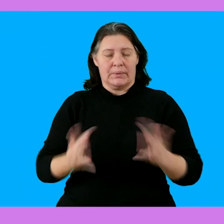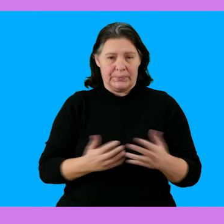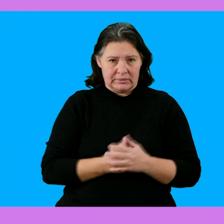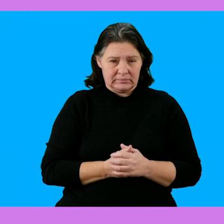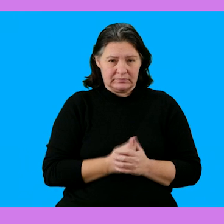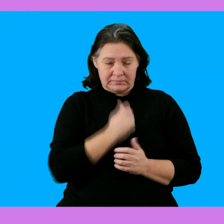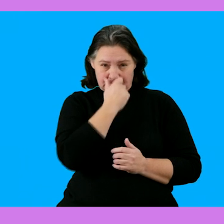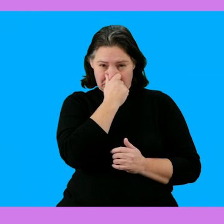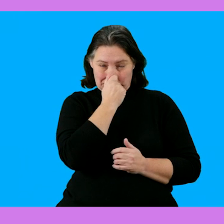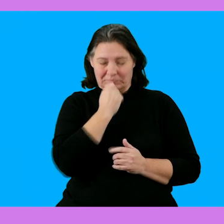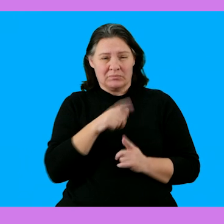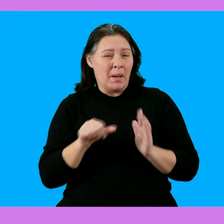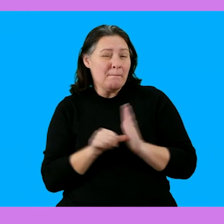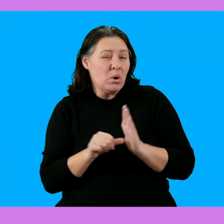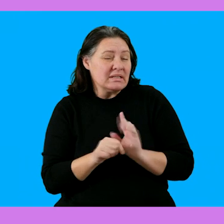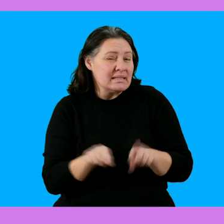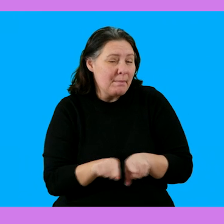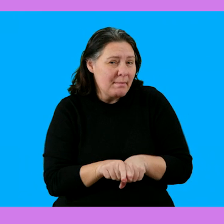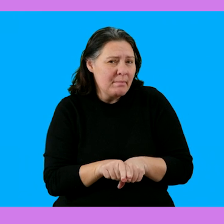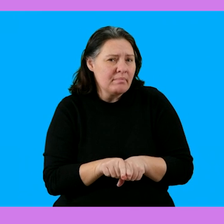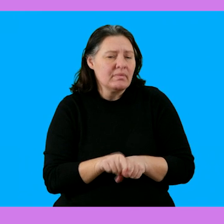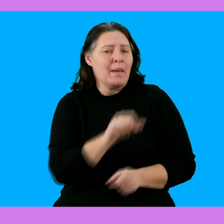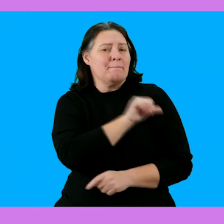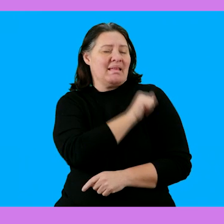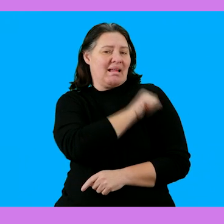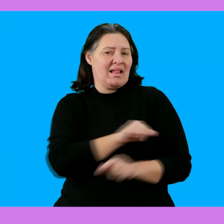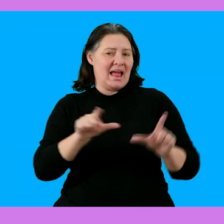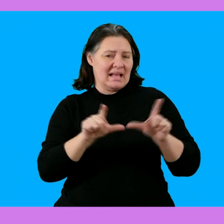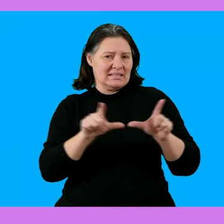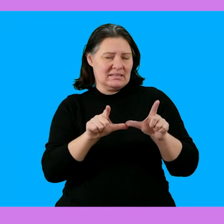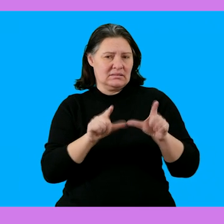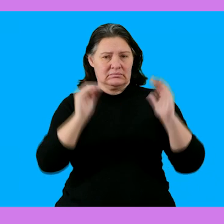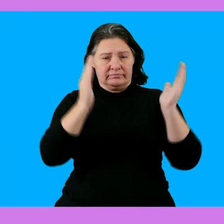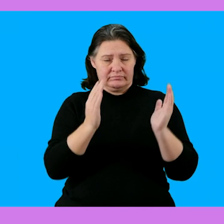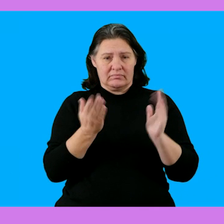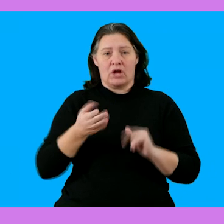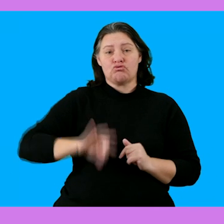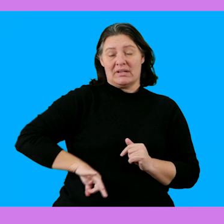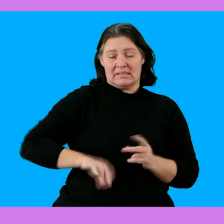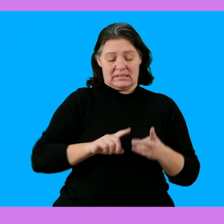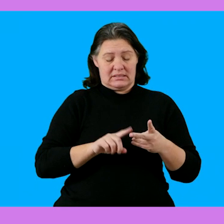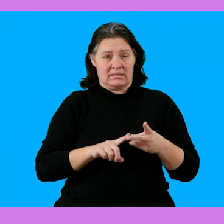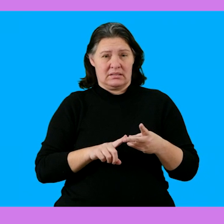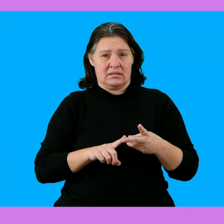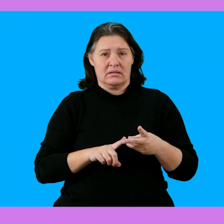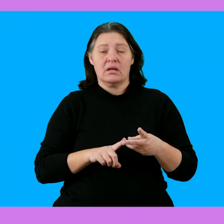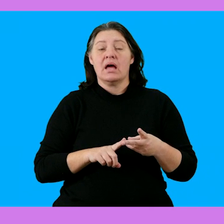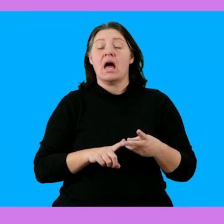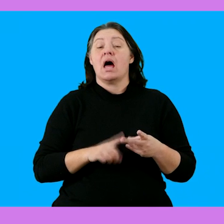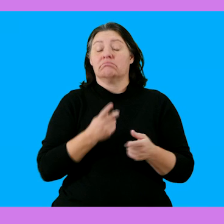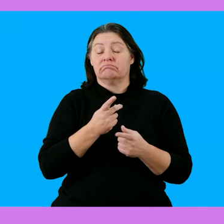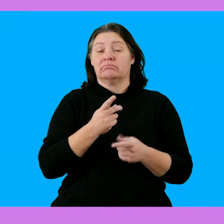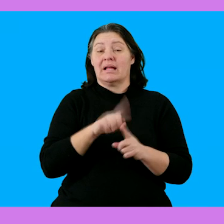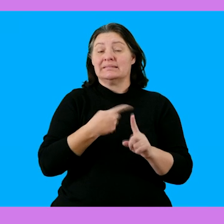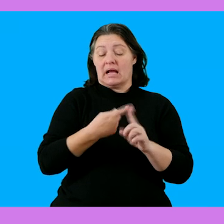calculated. Also important is that you must be able to calculate medical aid tax credits, determine relevant tax